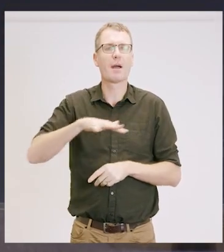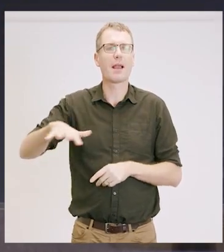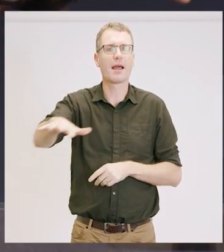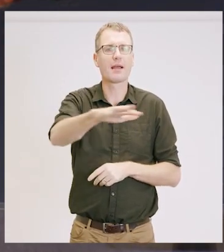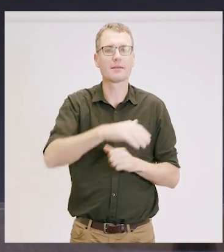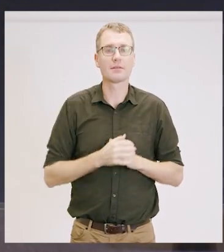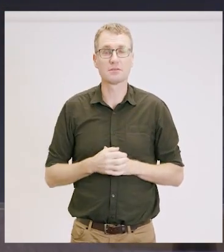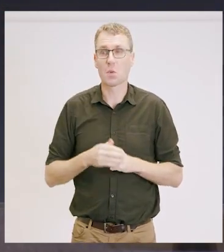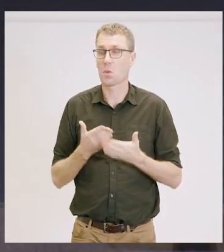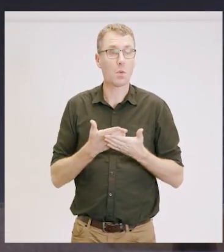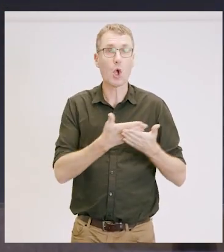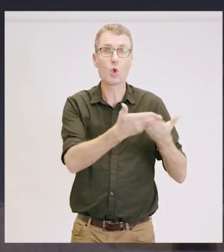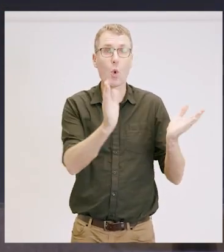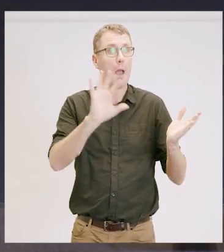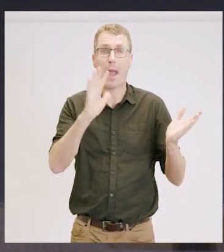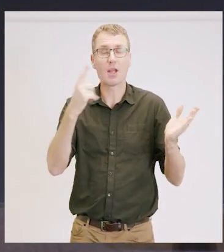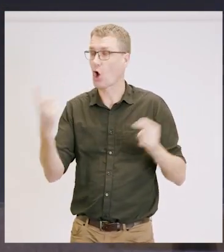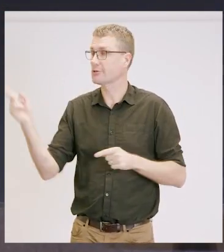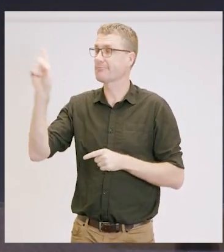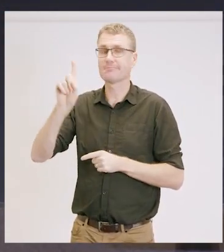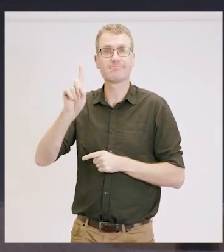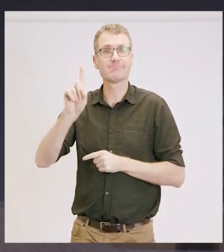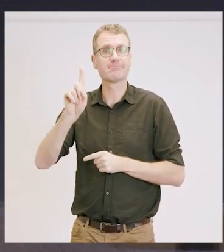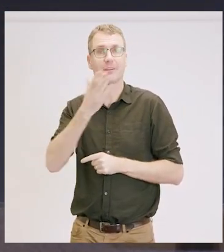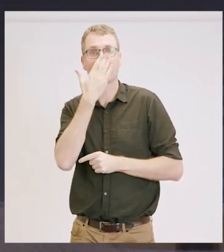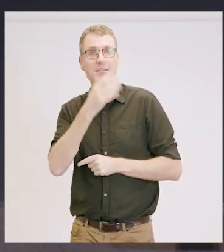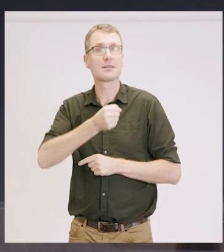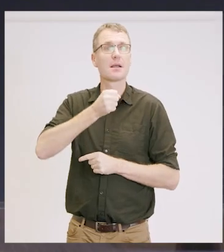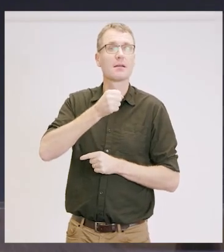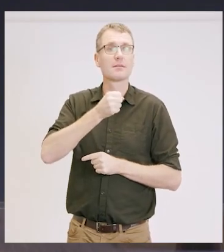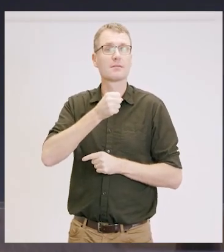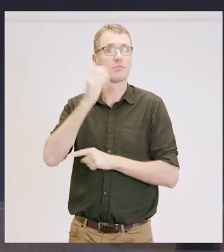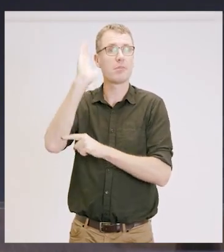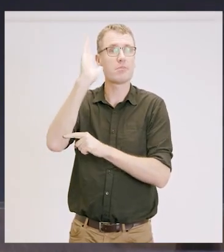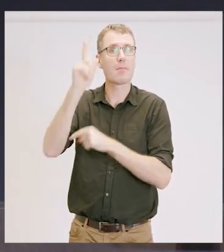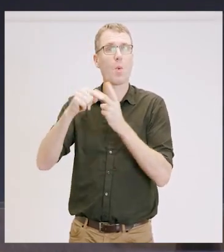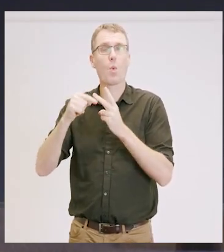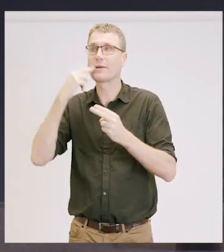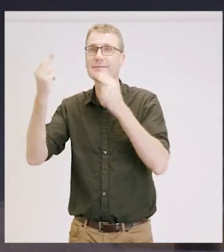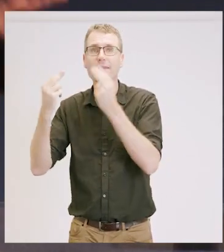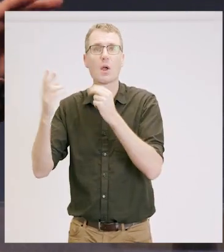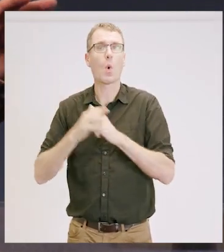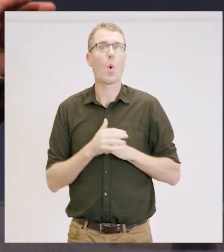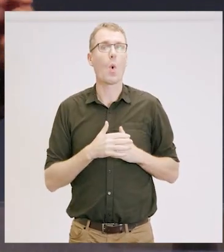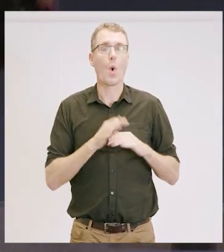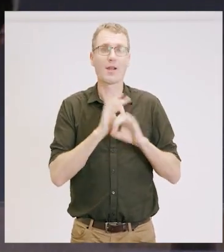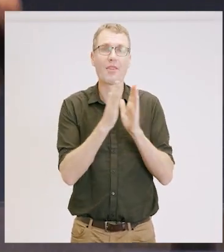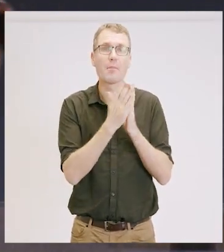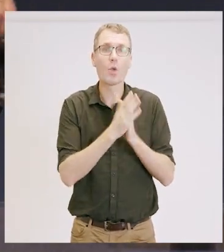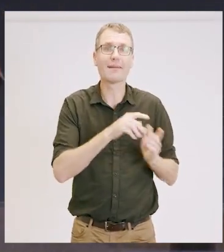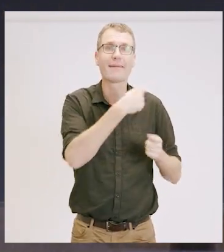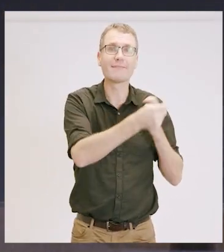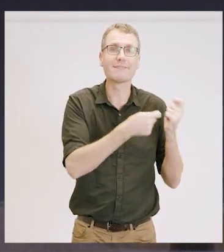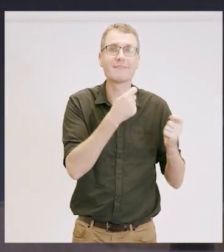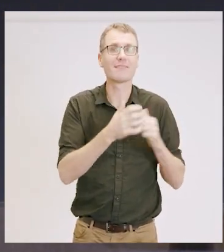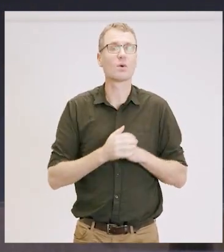person that's up front. You may not be a person that's necessarily, you know, handing out bulletins or handing out chocolate or whatever, but all